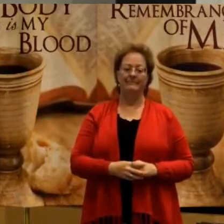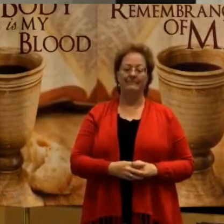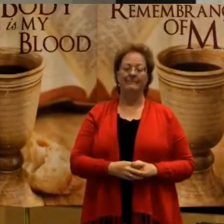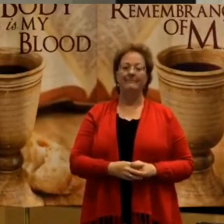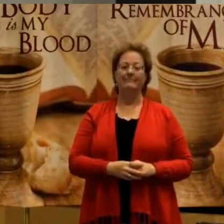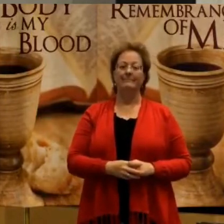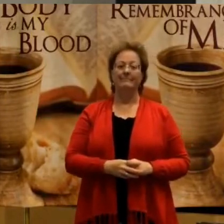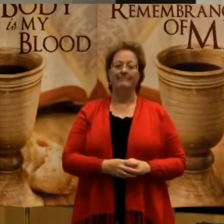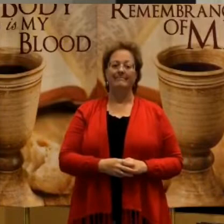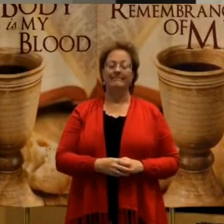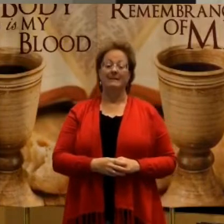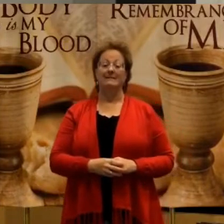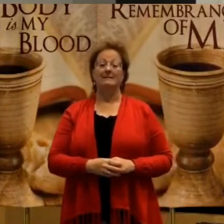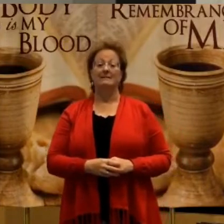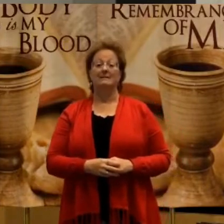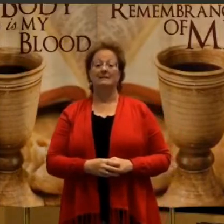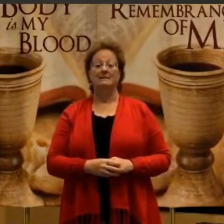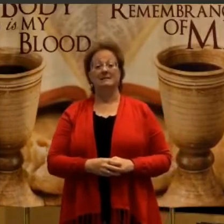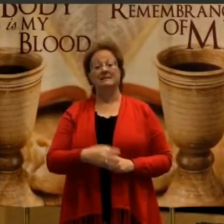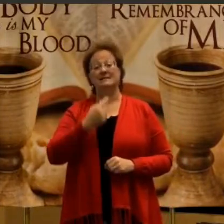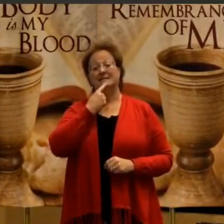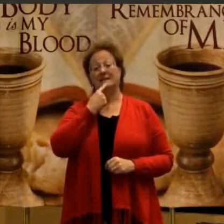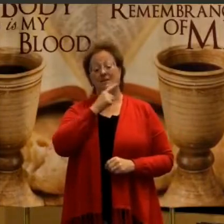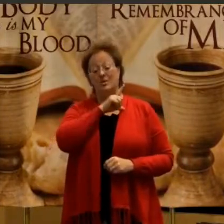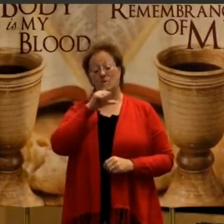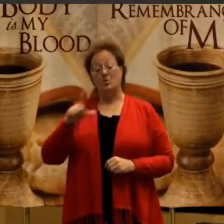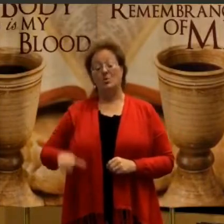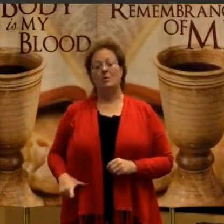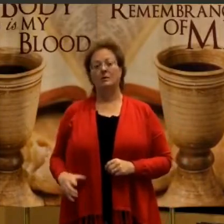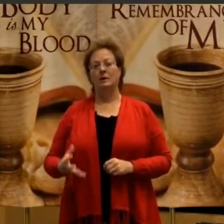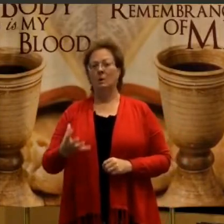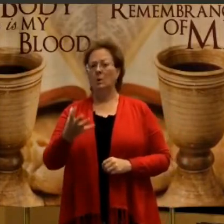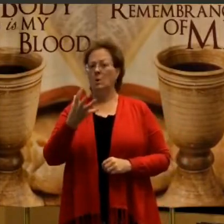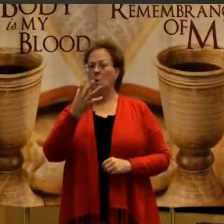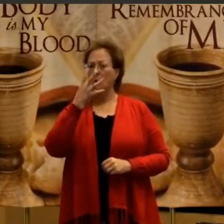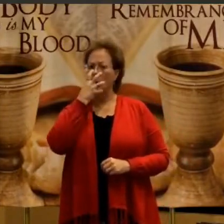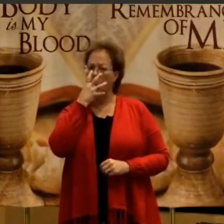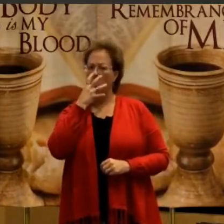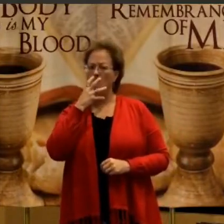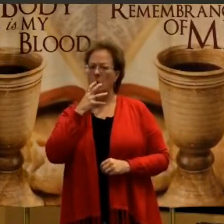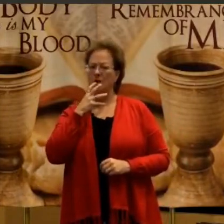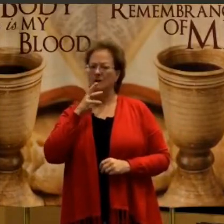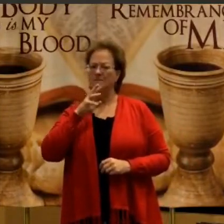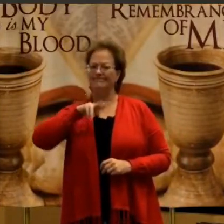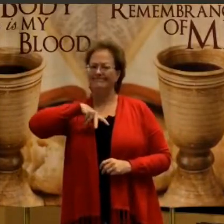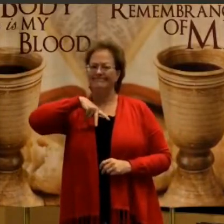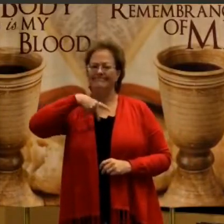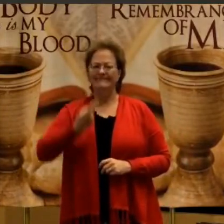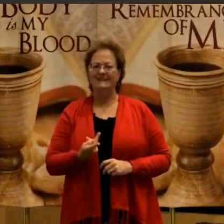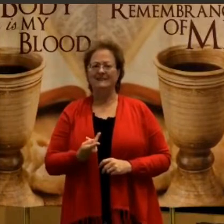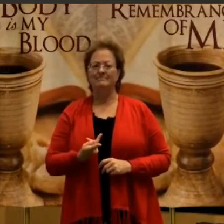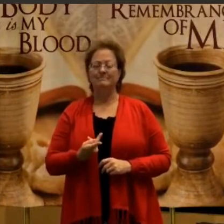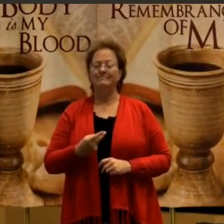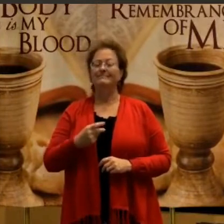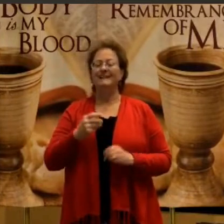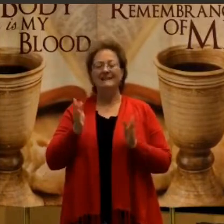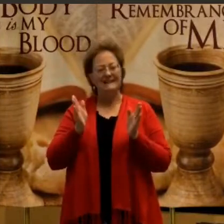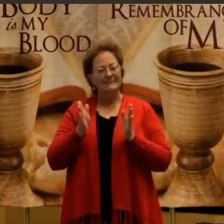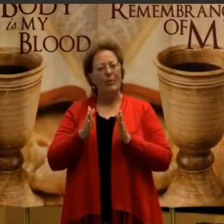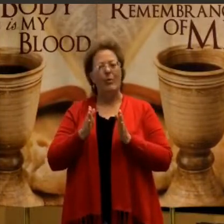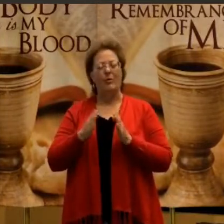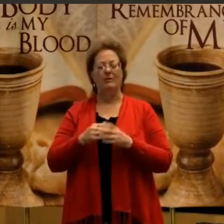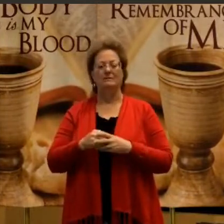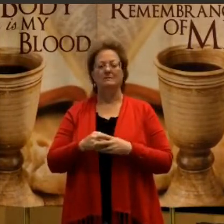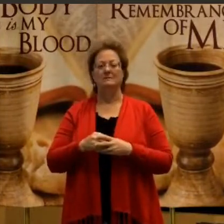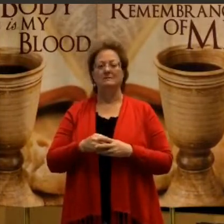City. To say that the Lord was outraged is an understatement. After all he had done to save them, this